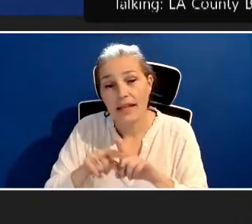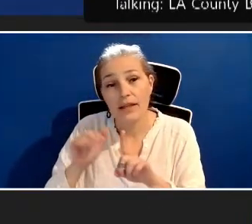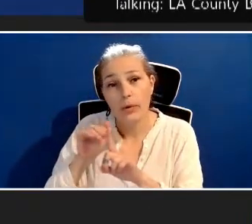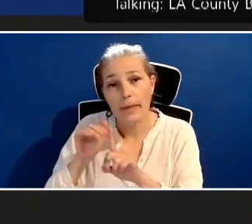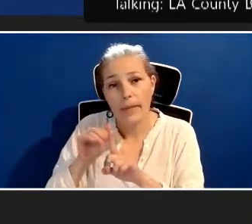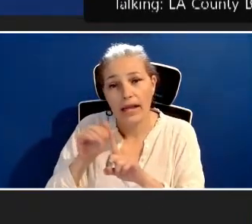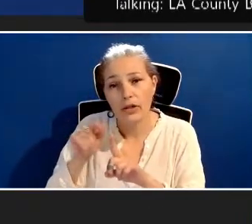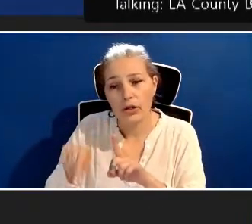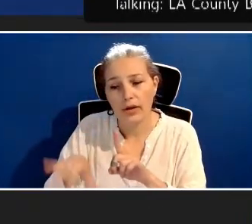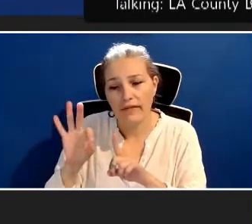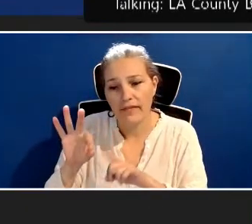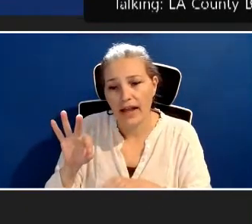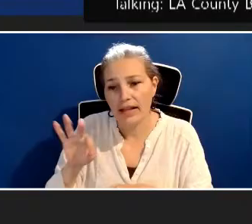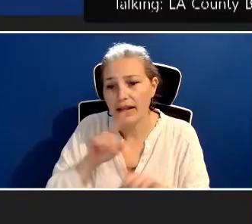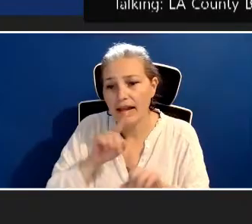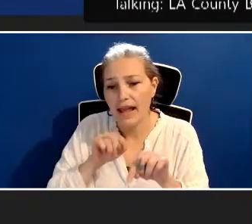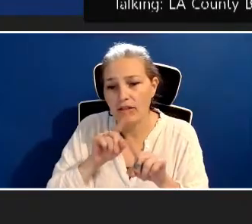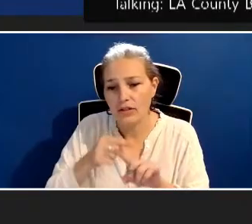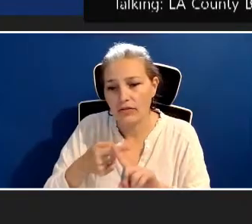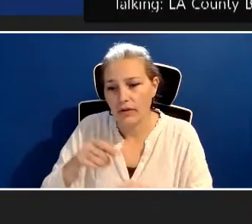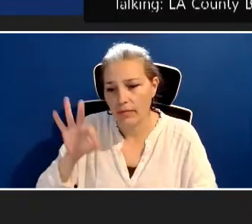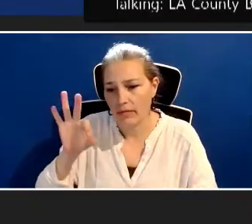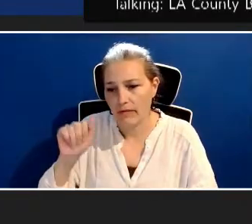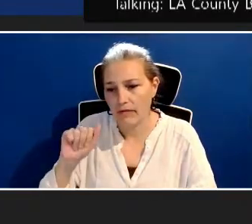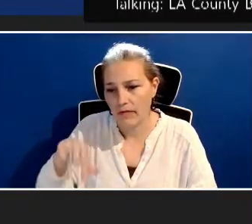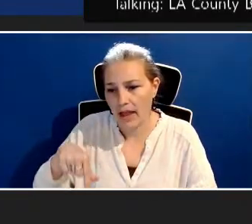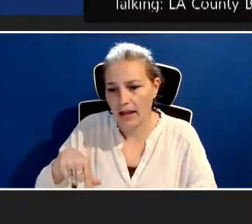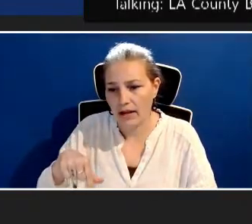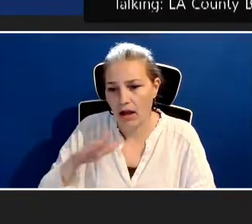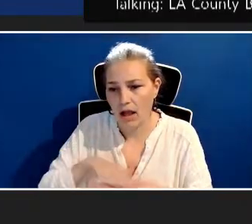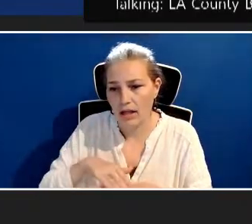reminder, you can find answers to frequently asked questions on